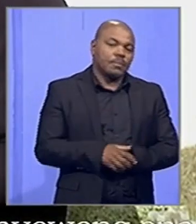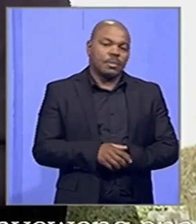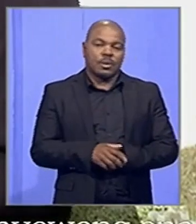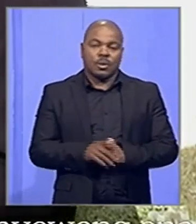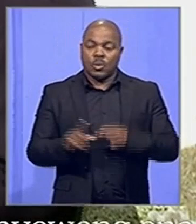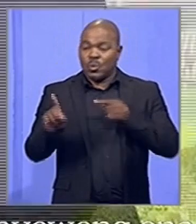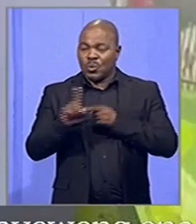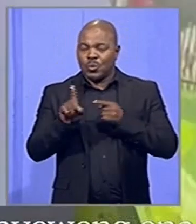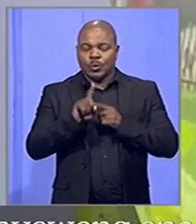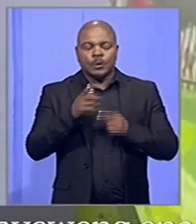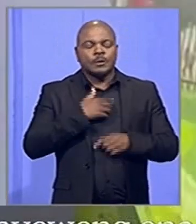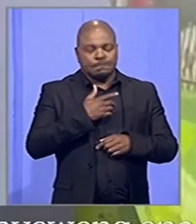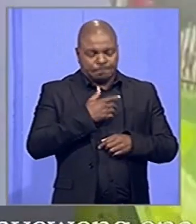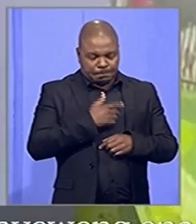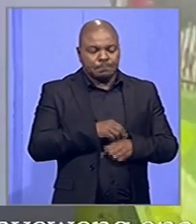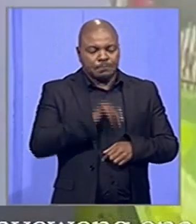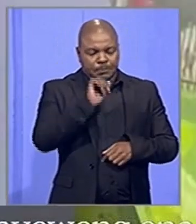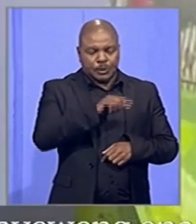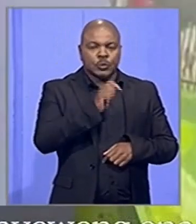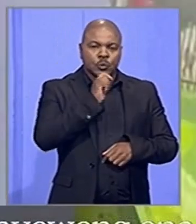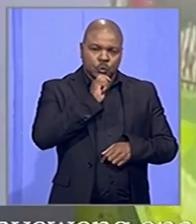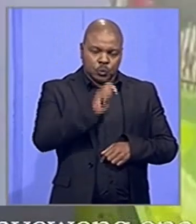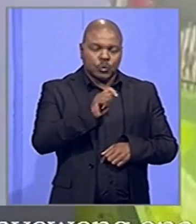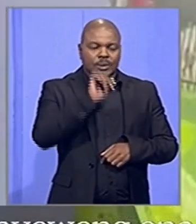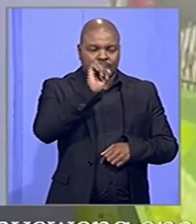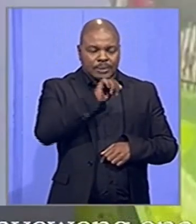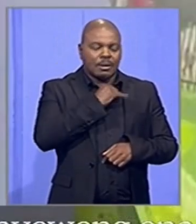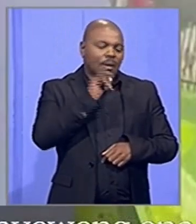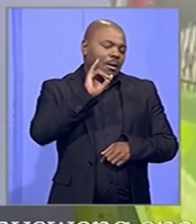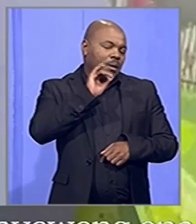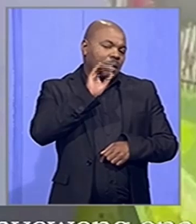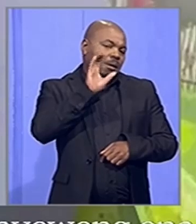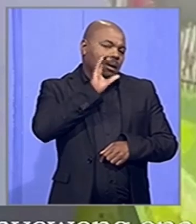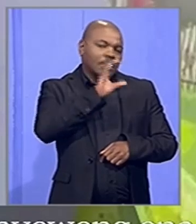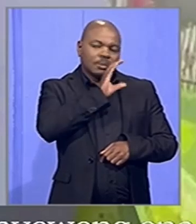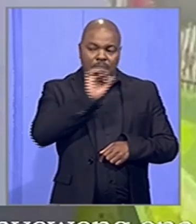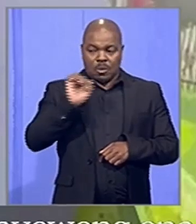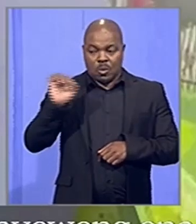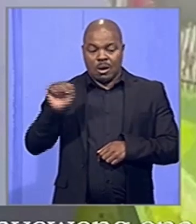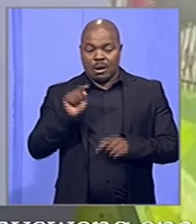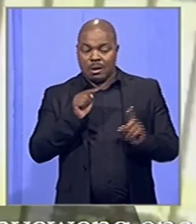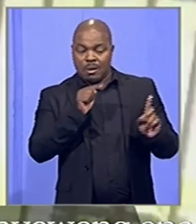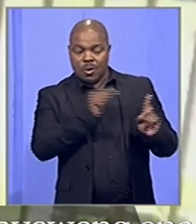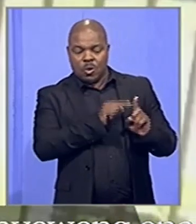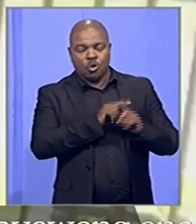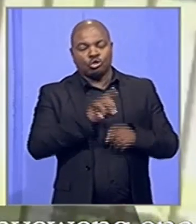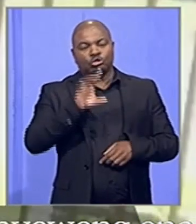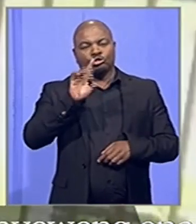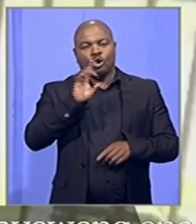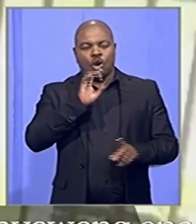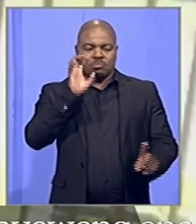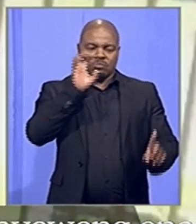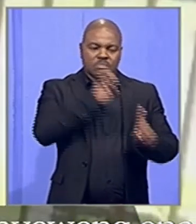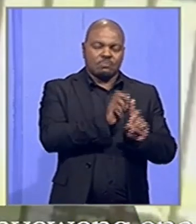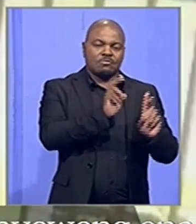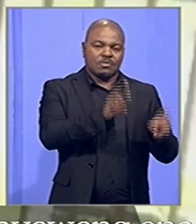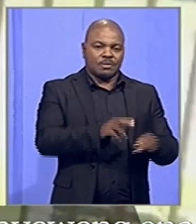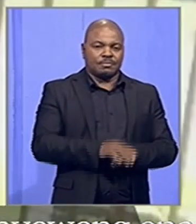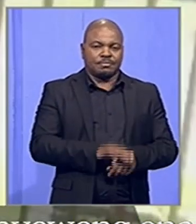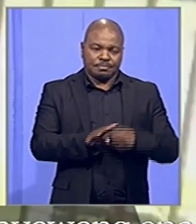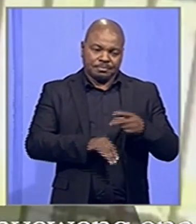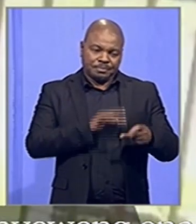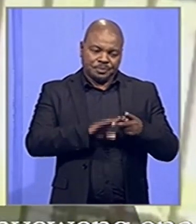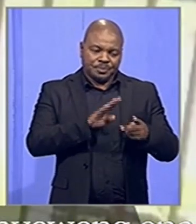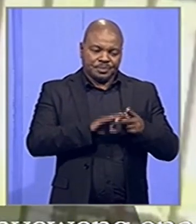a tlameha ho netefatsa hore e fela e le motswalae eo ya hlatsotsweng ke dintja, mme o qetelletse a bile